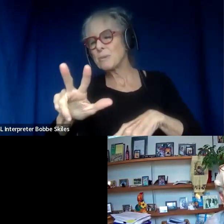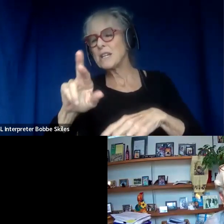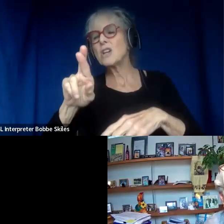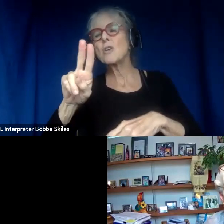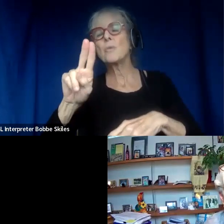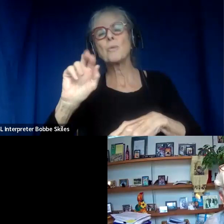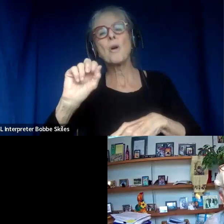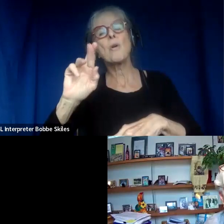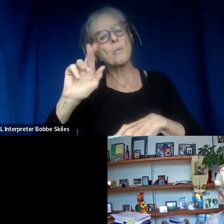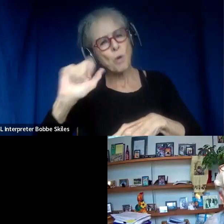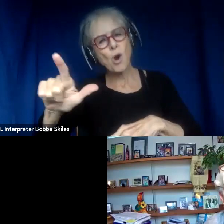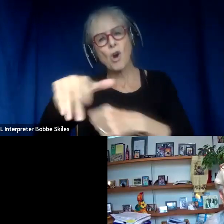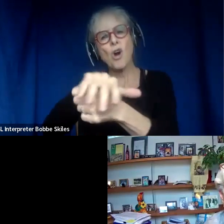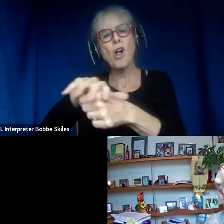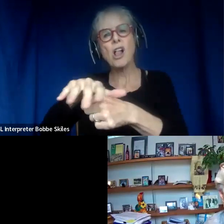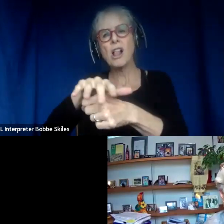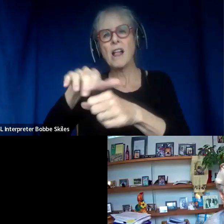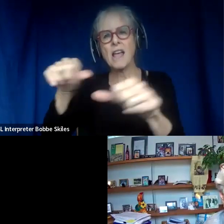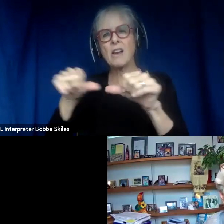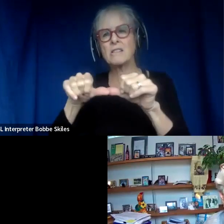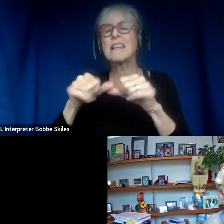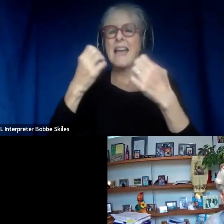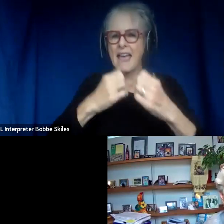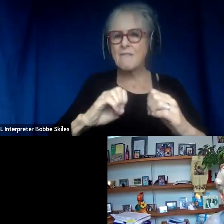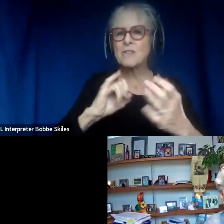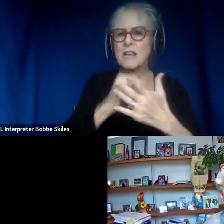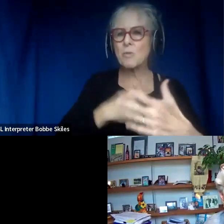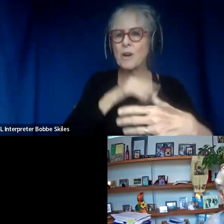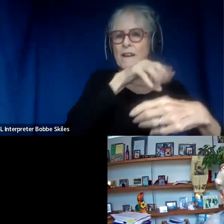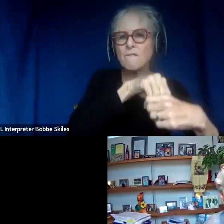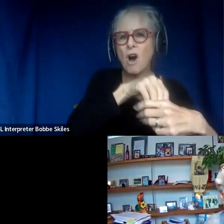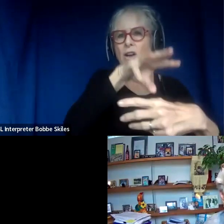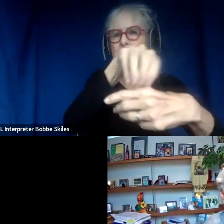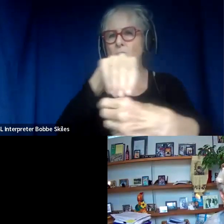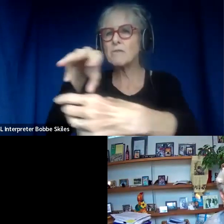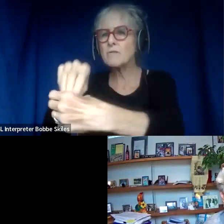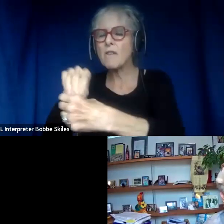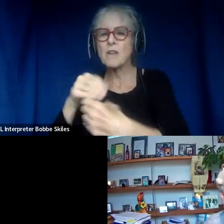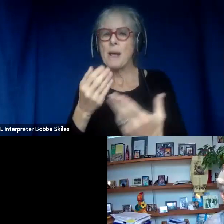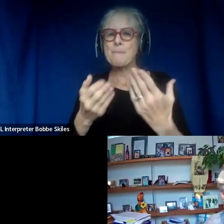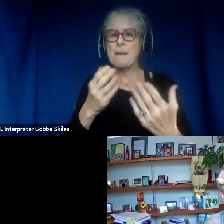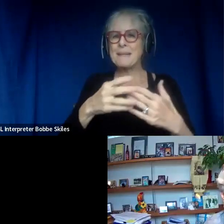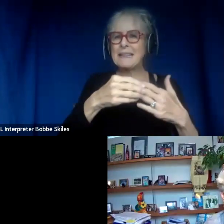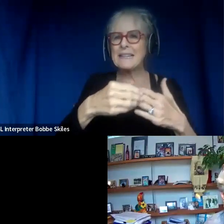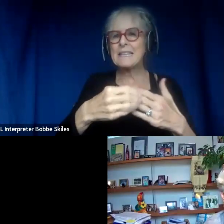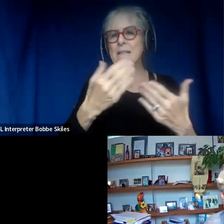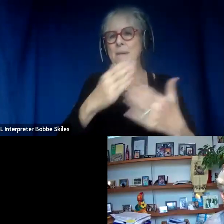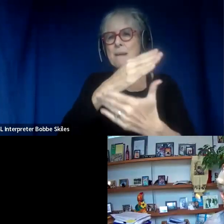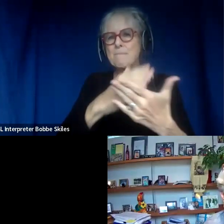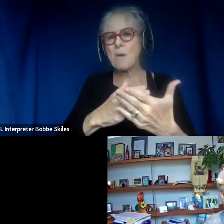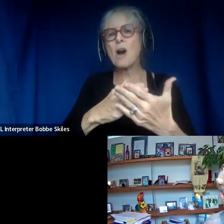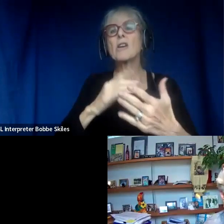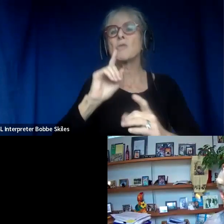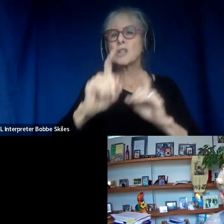So it is efforts that we're involved in. We may be leading, we may be part of them, we're contributing, and those federal dollars are